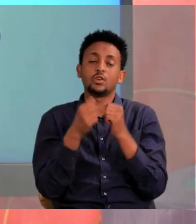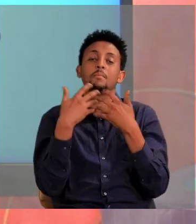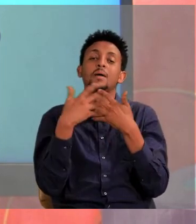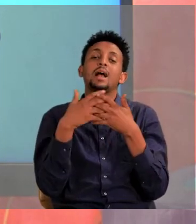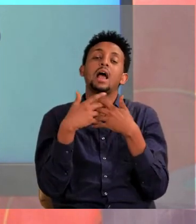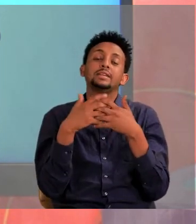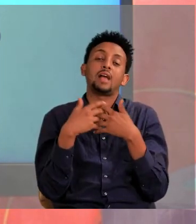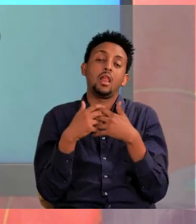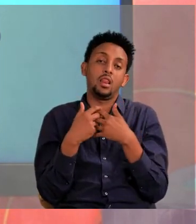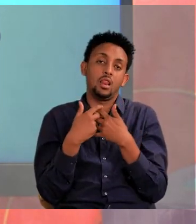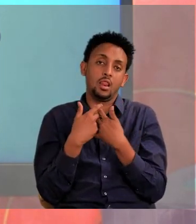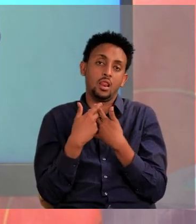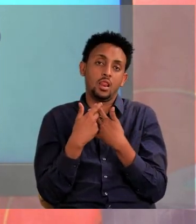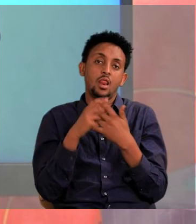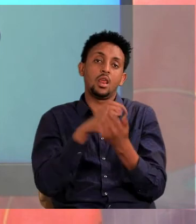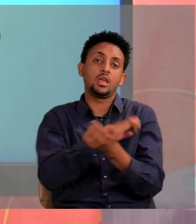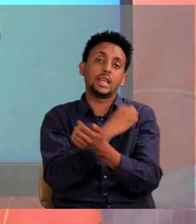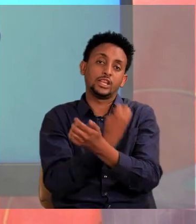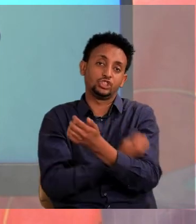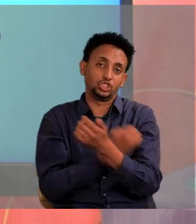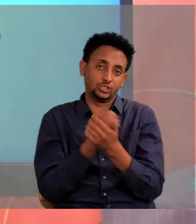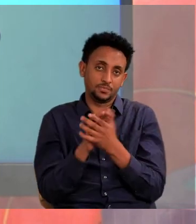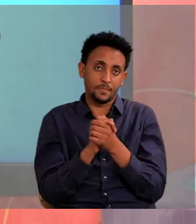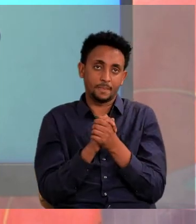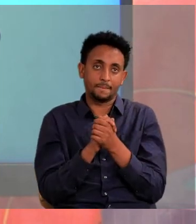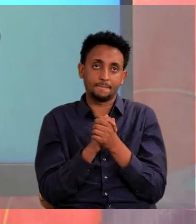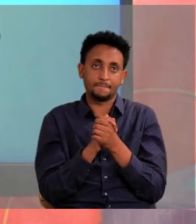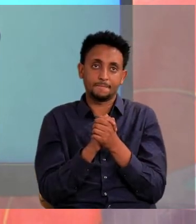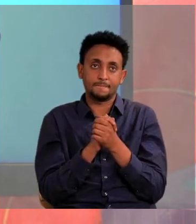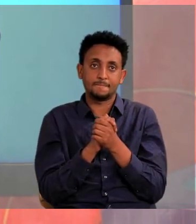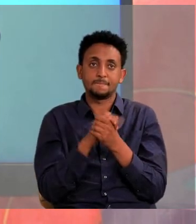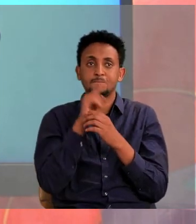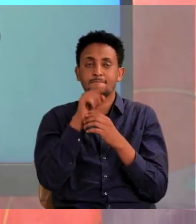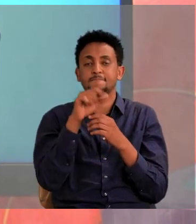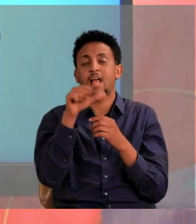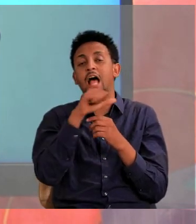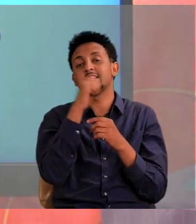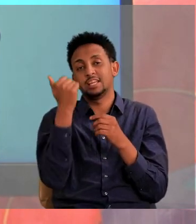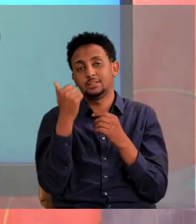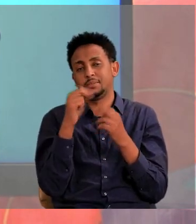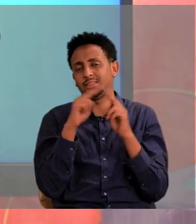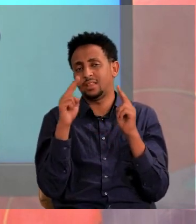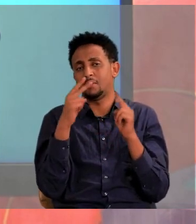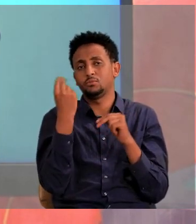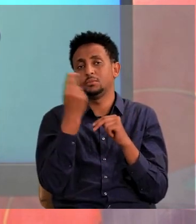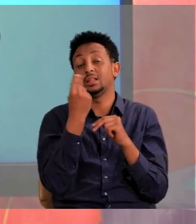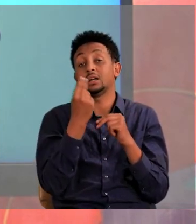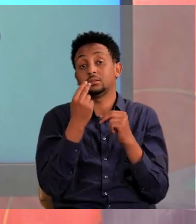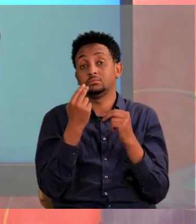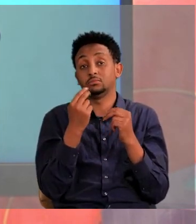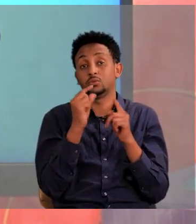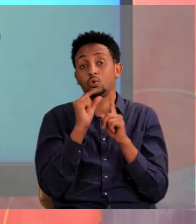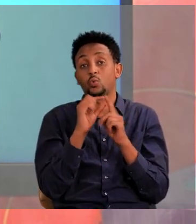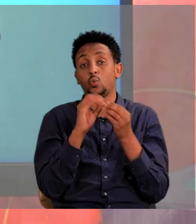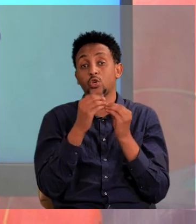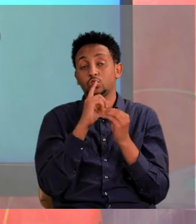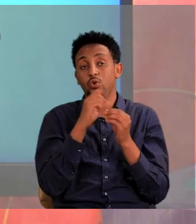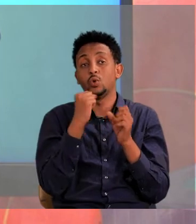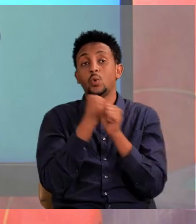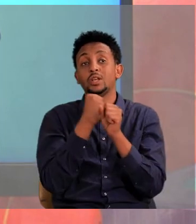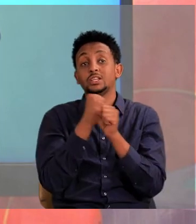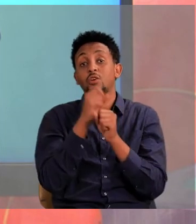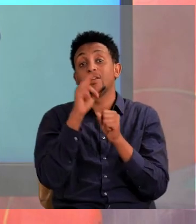mechanical energy. This is the other equation, very important equation. Work done by